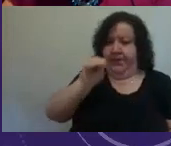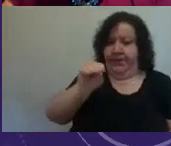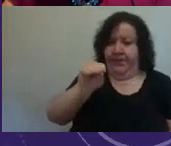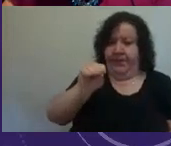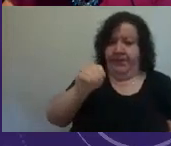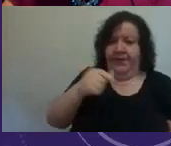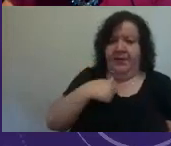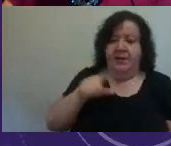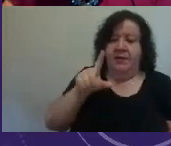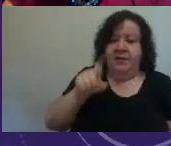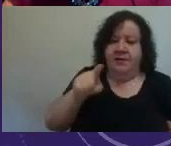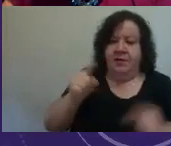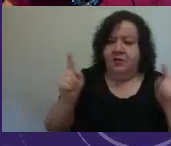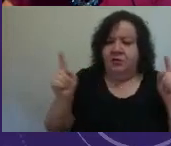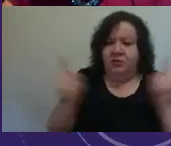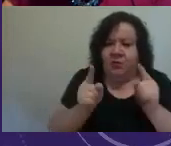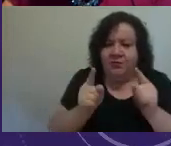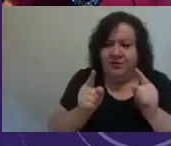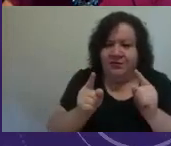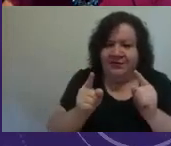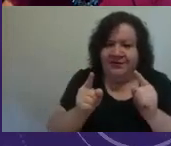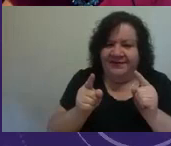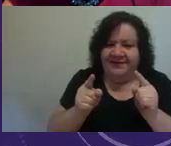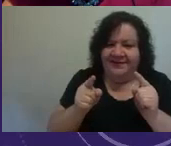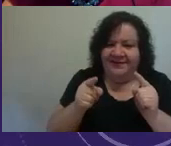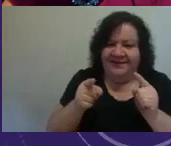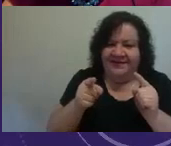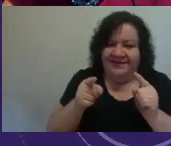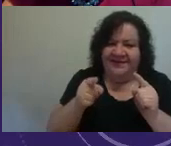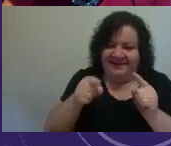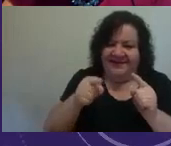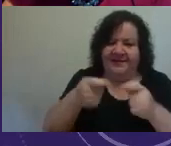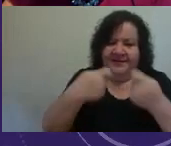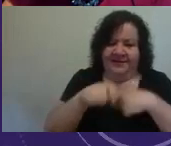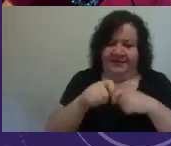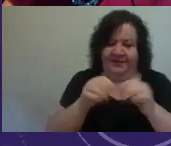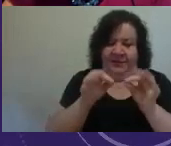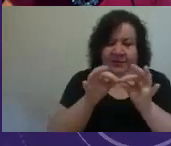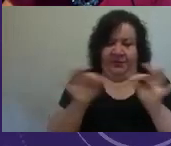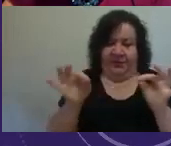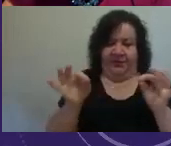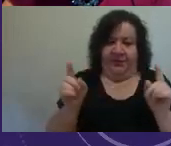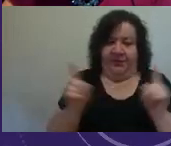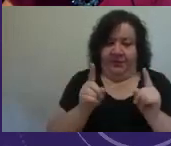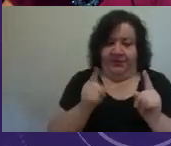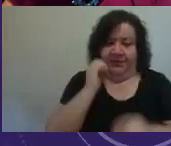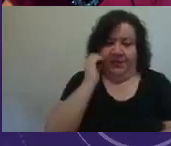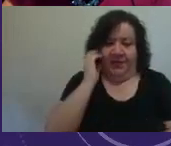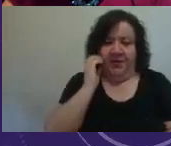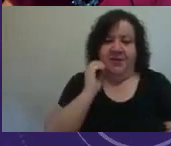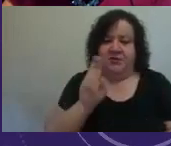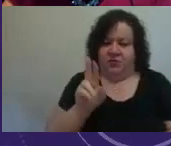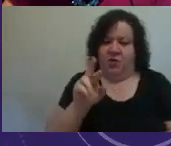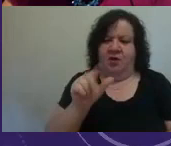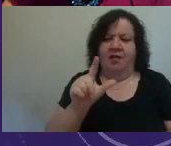then I go ahead and just write the post. I do use a URL shortener if I want to share a link to